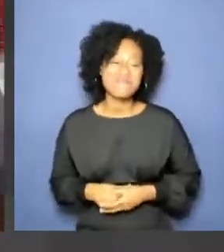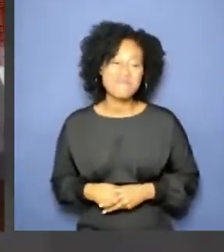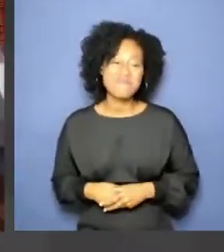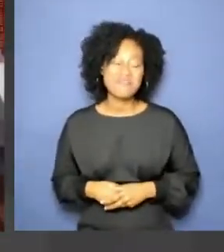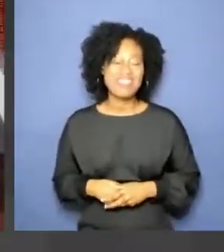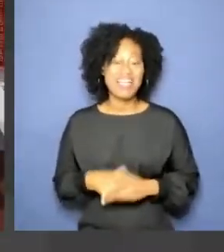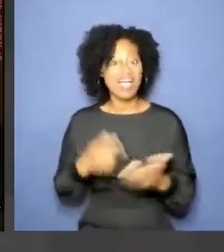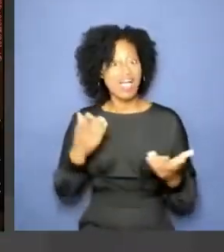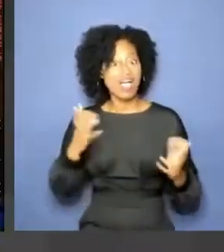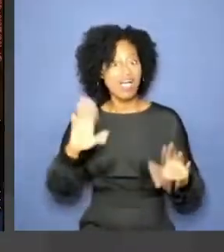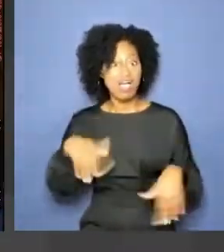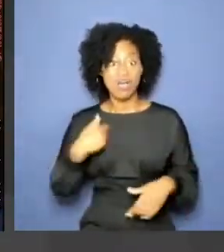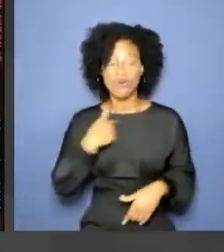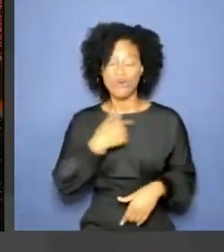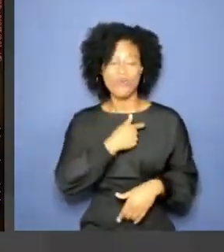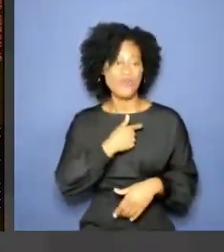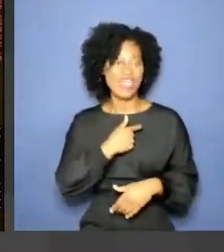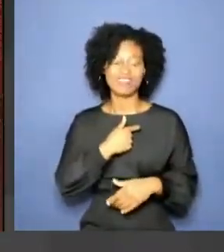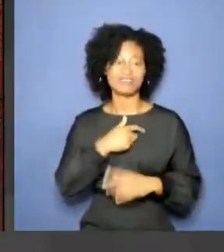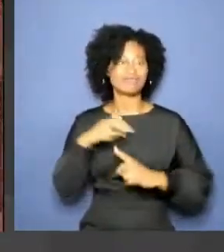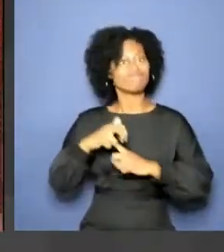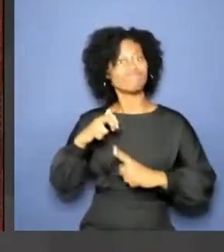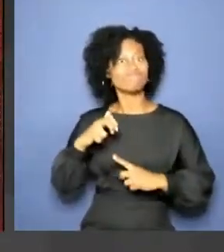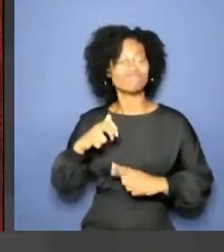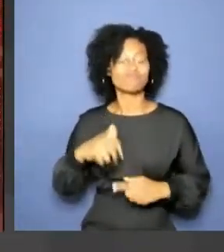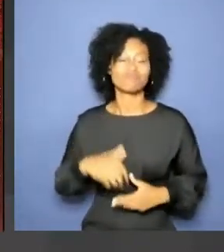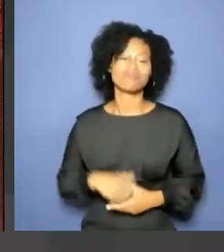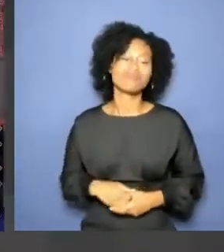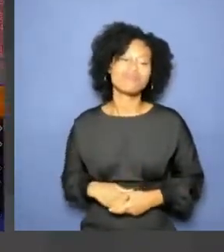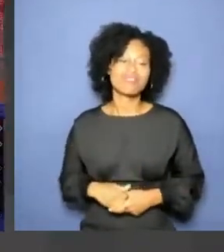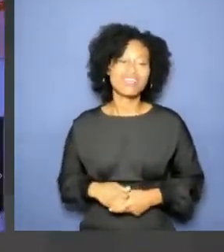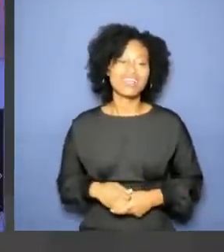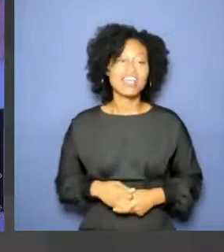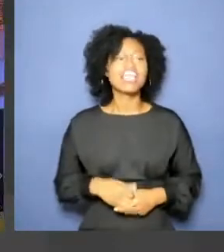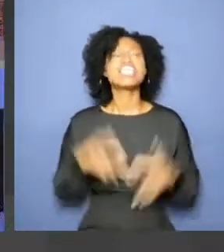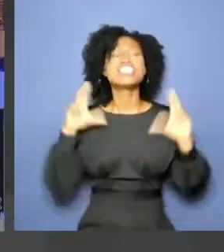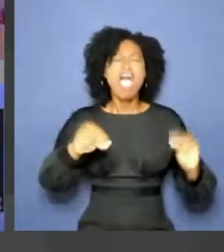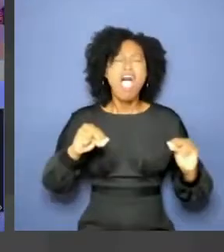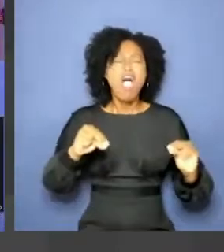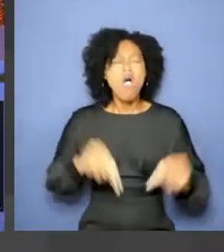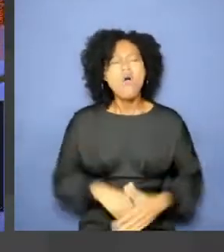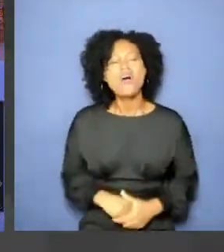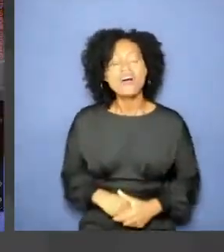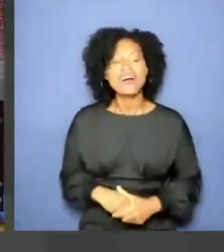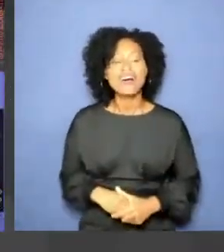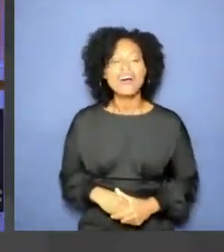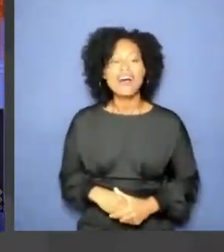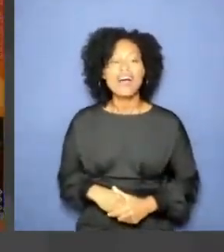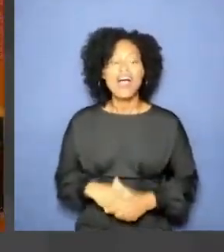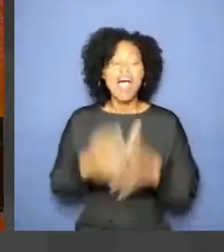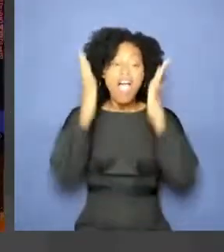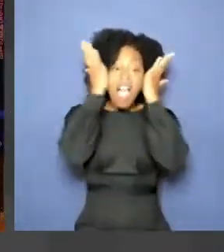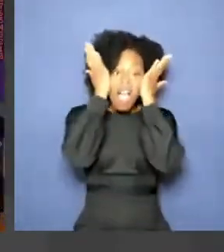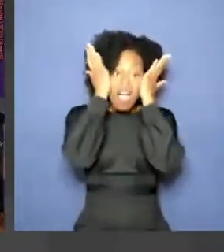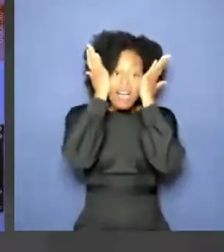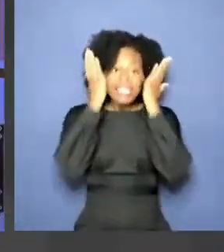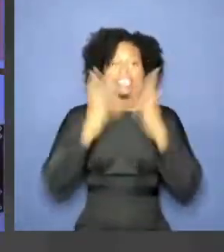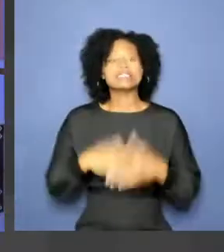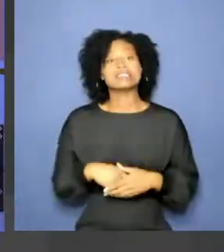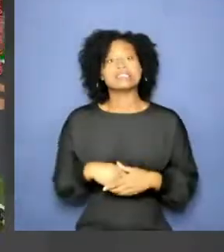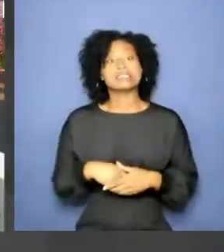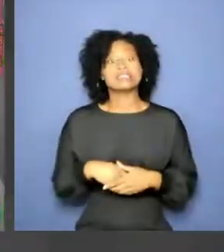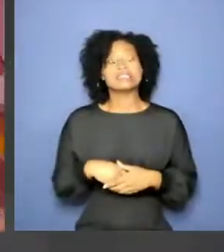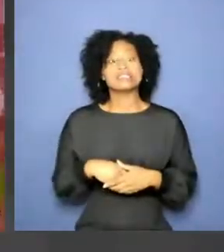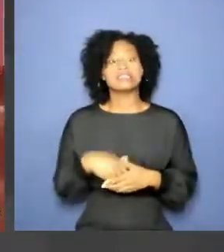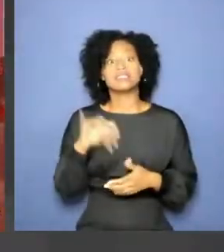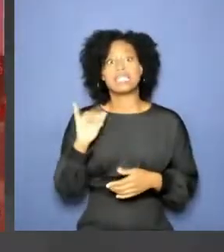are smashing it. Oh god. Watch out, there's GG. No! I'm just stuck in Oh, Shelby's head. Oh, I'm dead. Down I go. Yeah, No, thank We